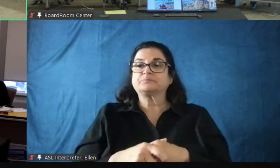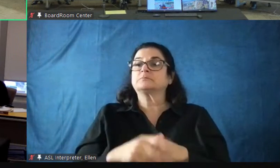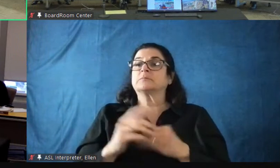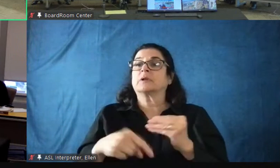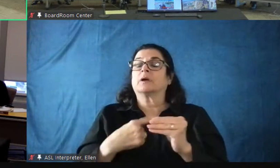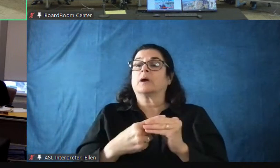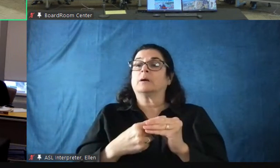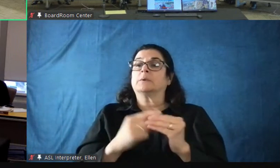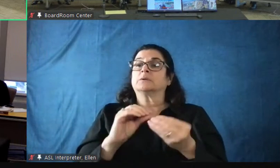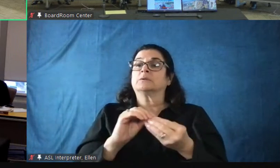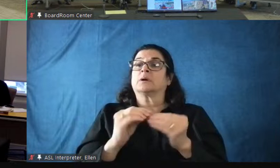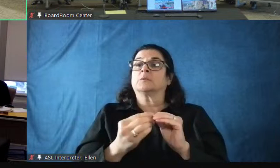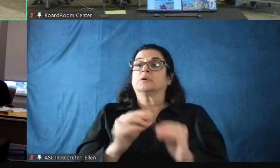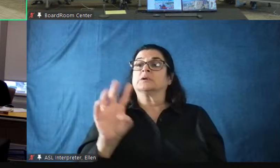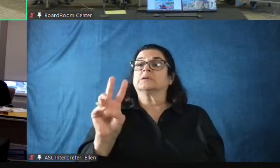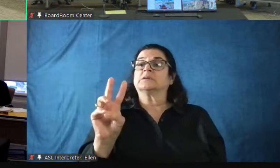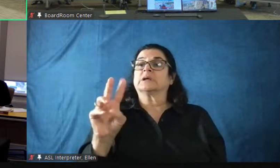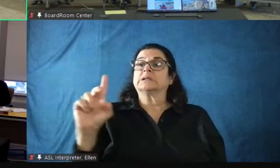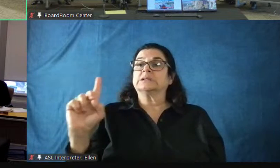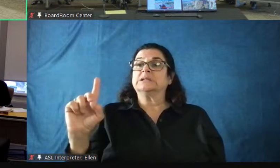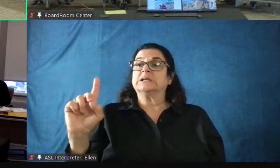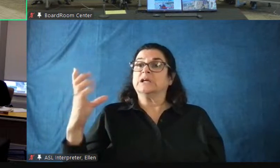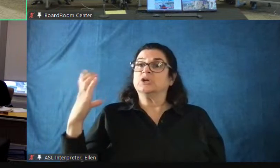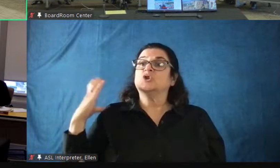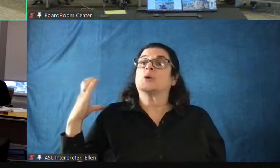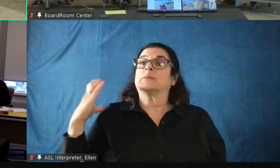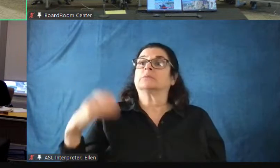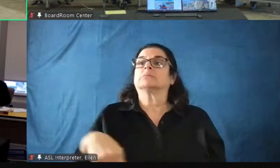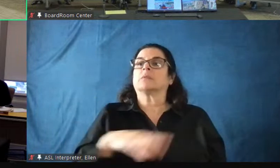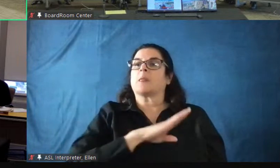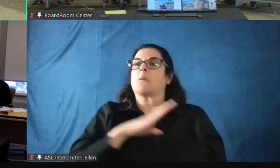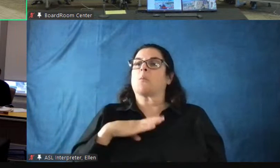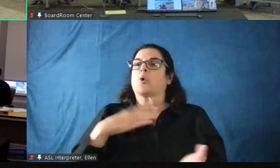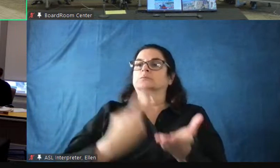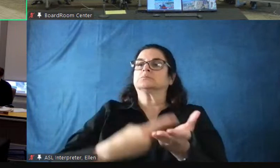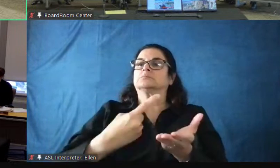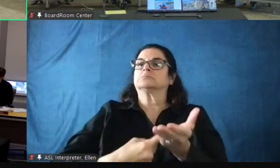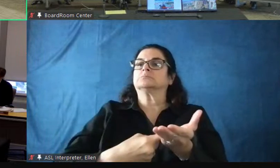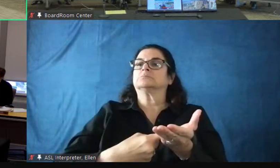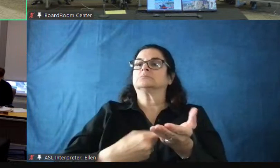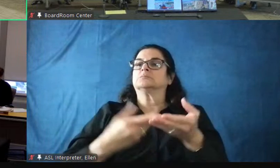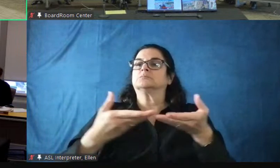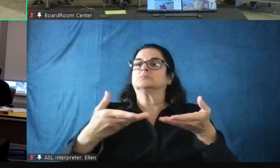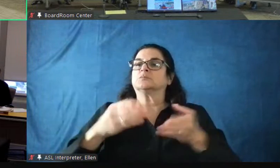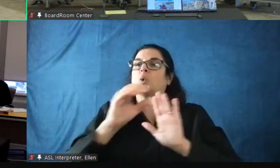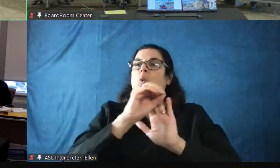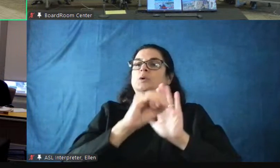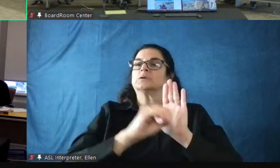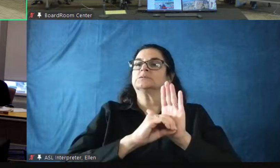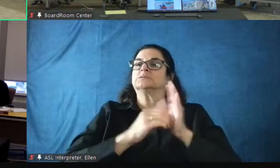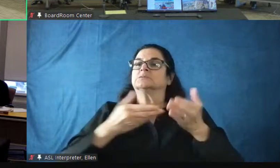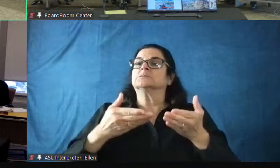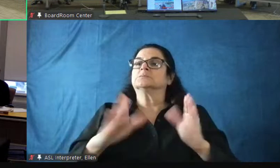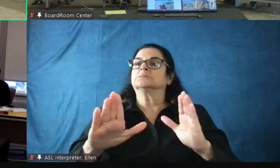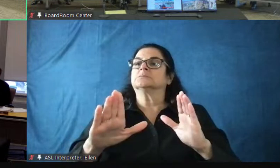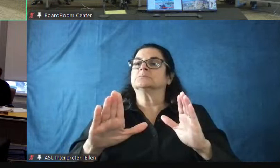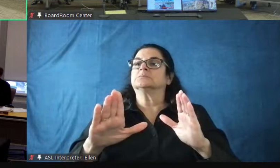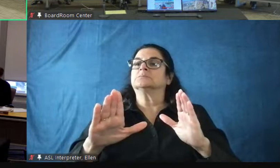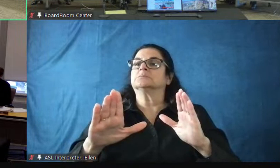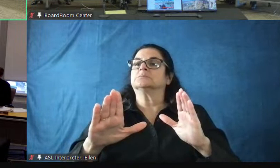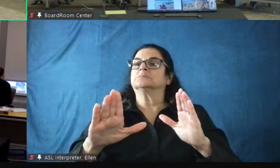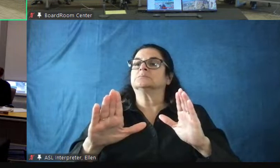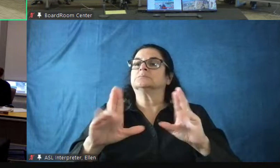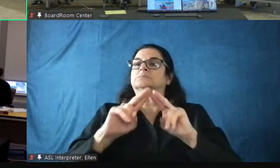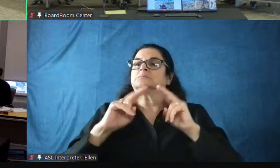agenda item 6D, Chairman, board reviewed an ordinance authorizing execution of a collective bargaining agreement containing the terms